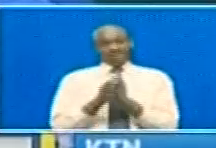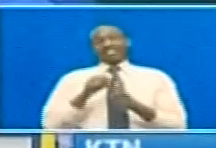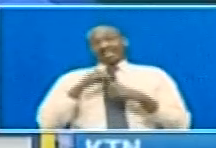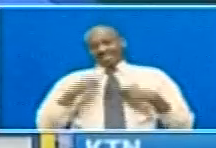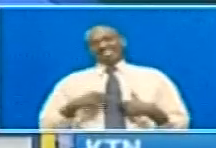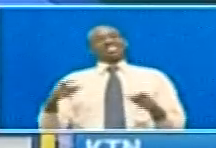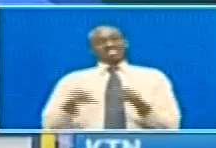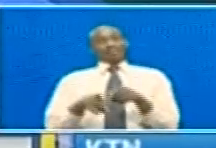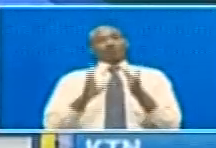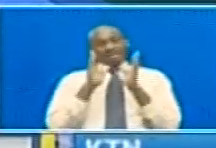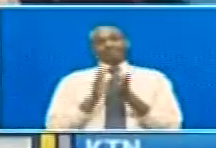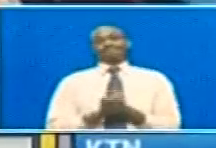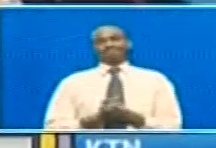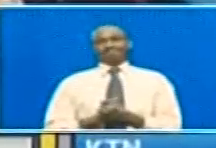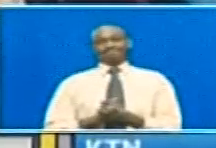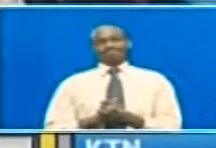terrain.